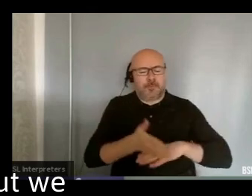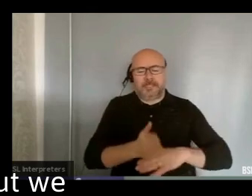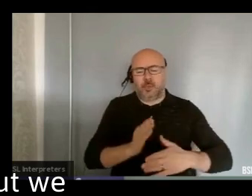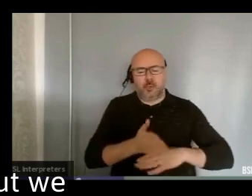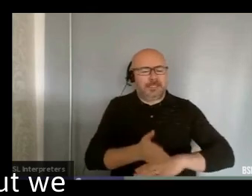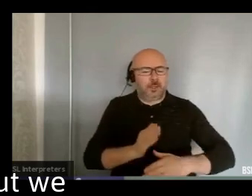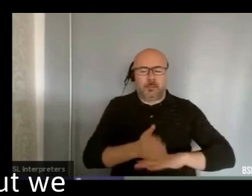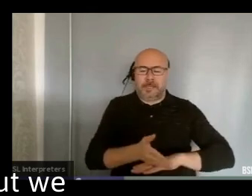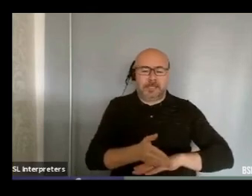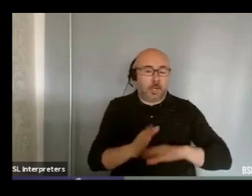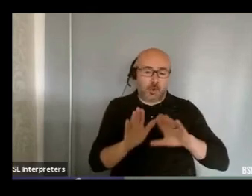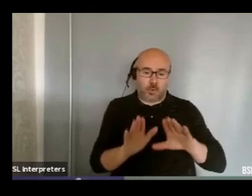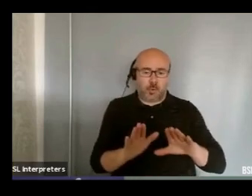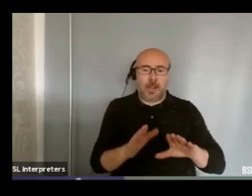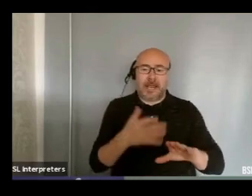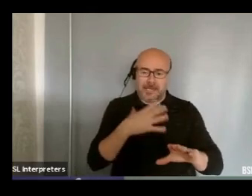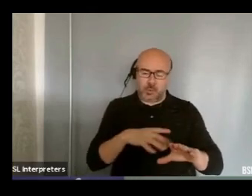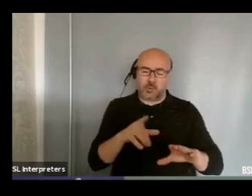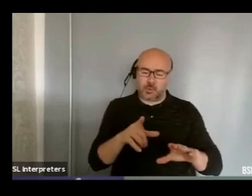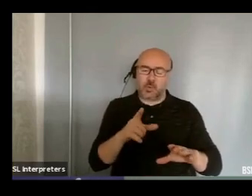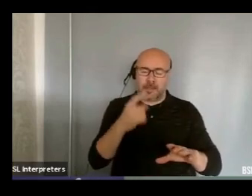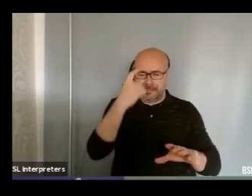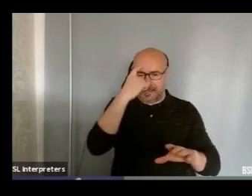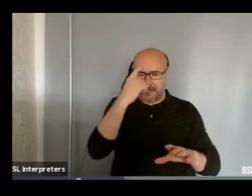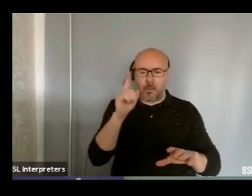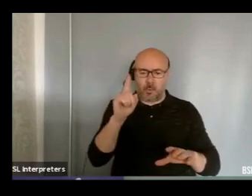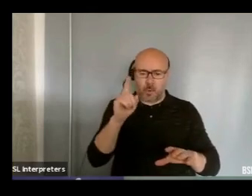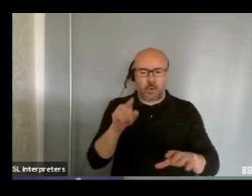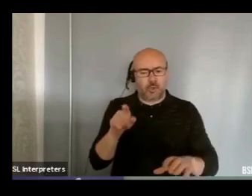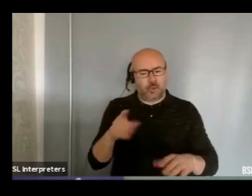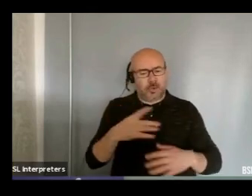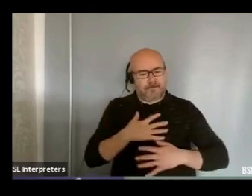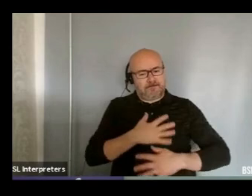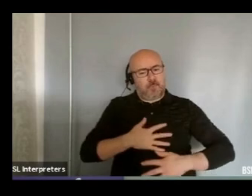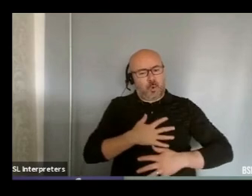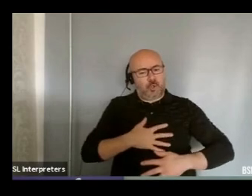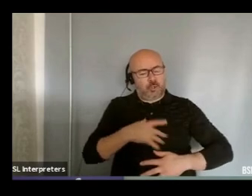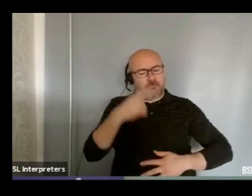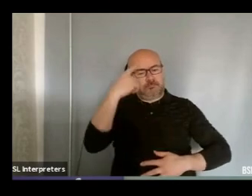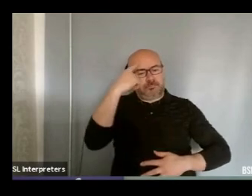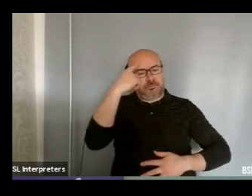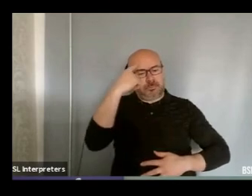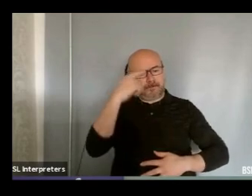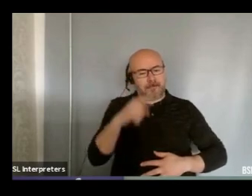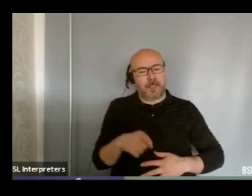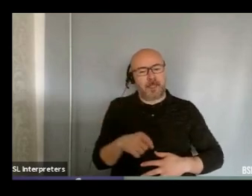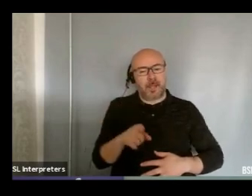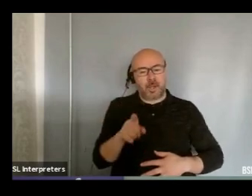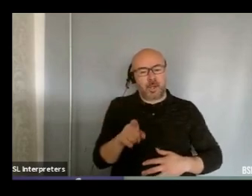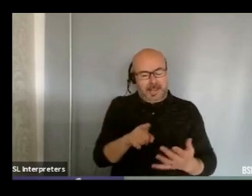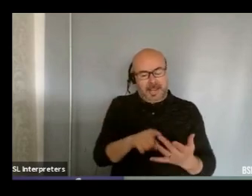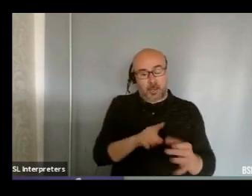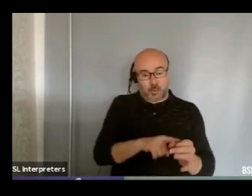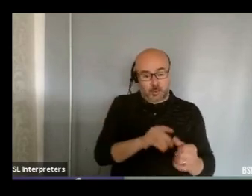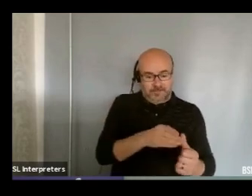our intellectual stuff behind. So work on your IQ. Second thing on your Sunday night is work on your EQ, your